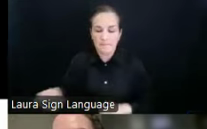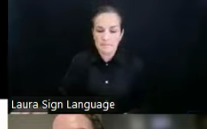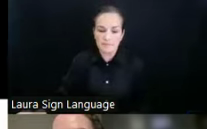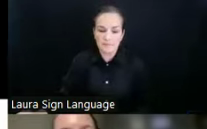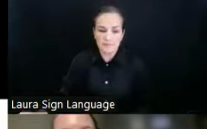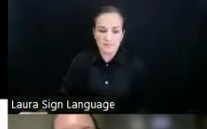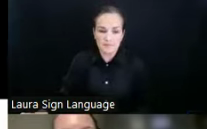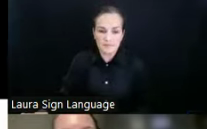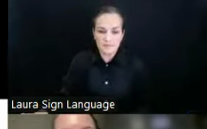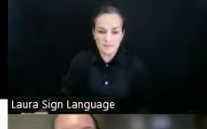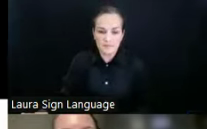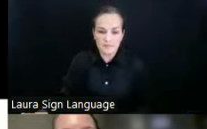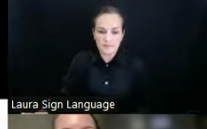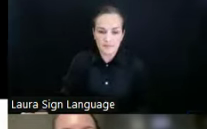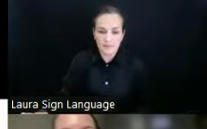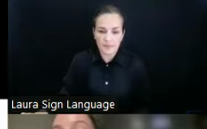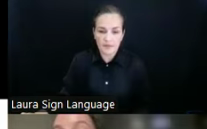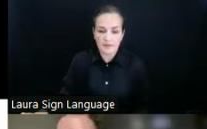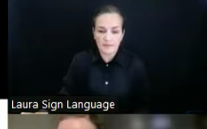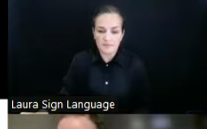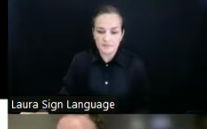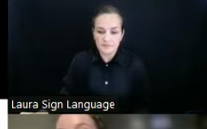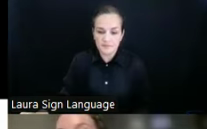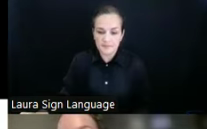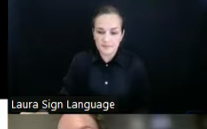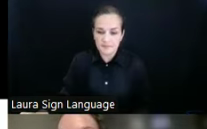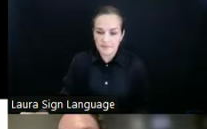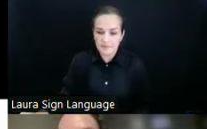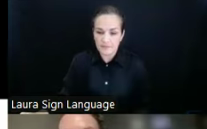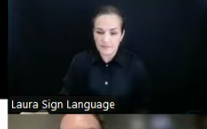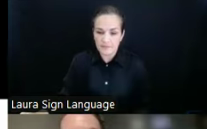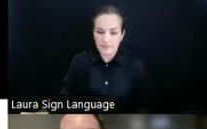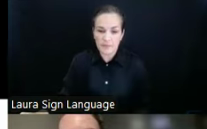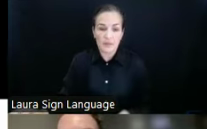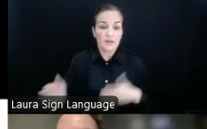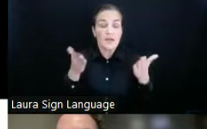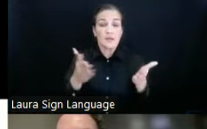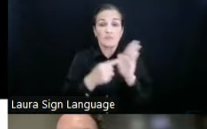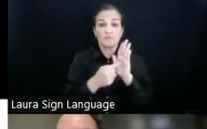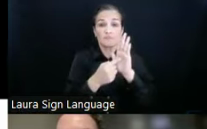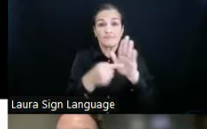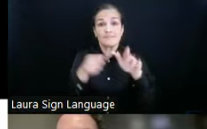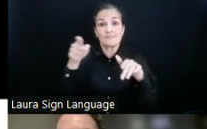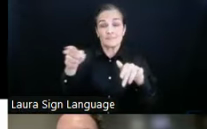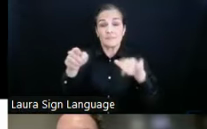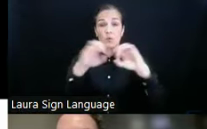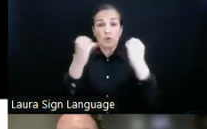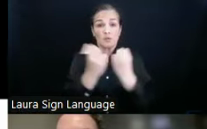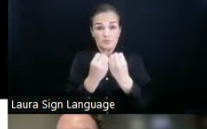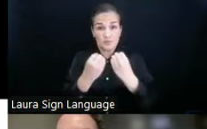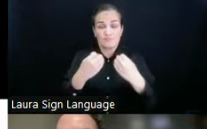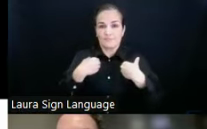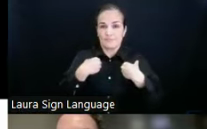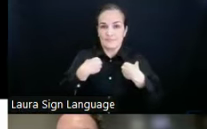partners to look at health for all, to make sure that persons with disabilities